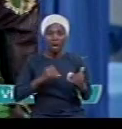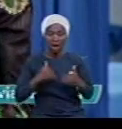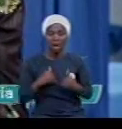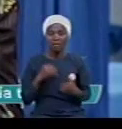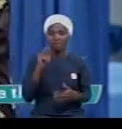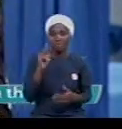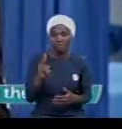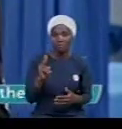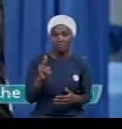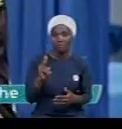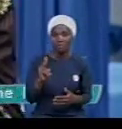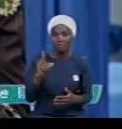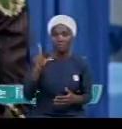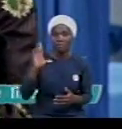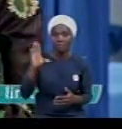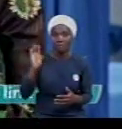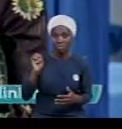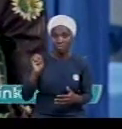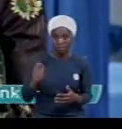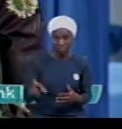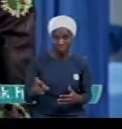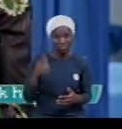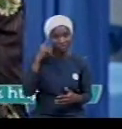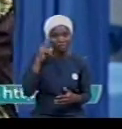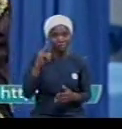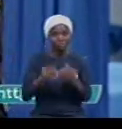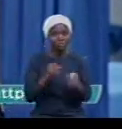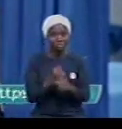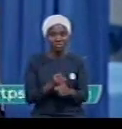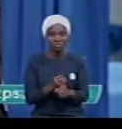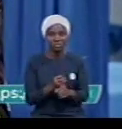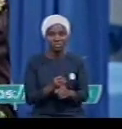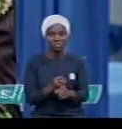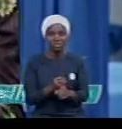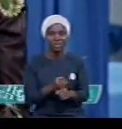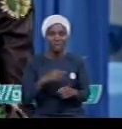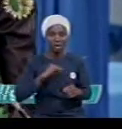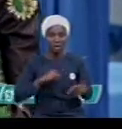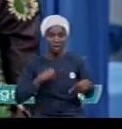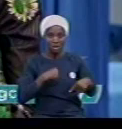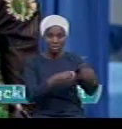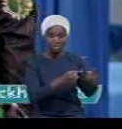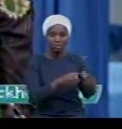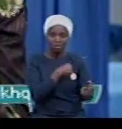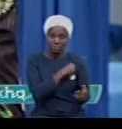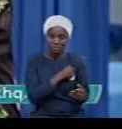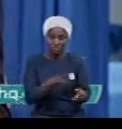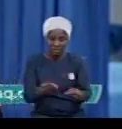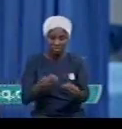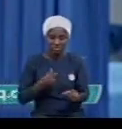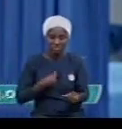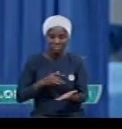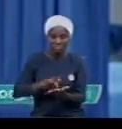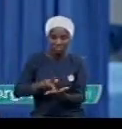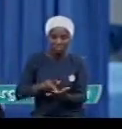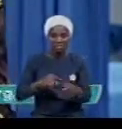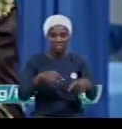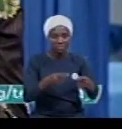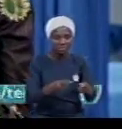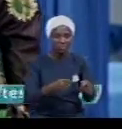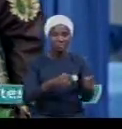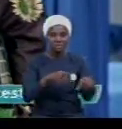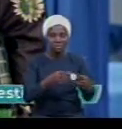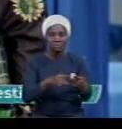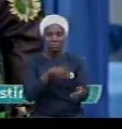bi adu meji ah mo lo sasibito mo fun mi ni ogun mo lo sasibito mo fun mi ni